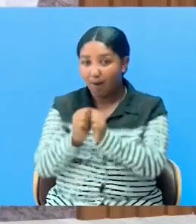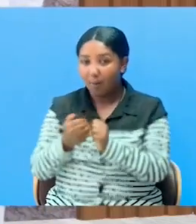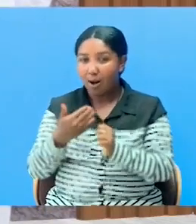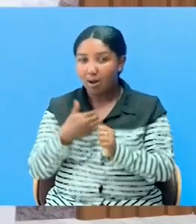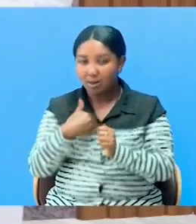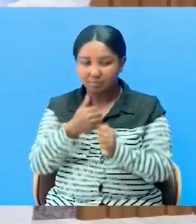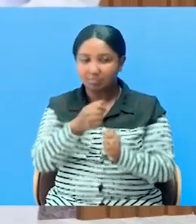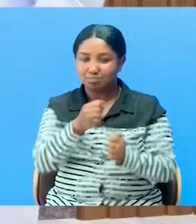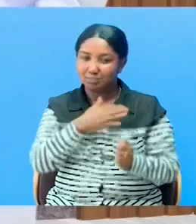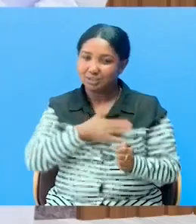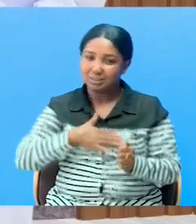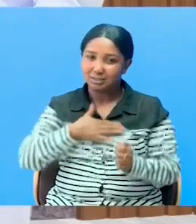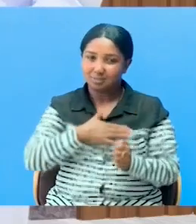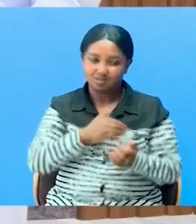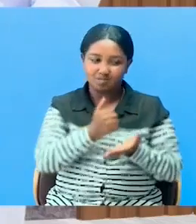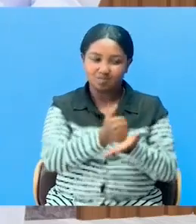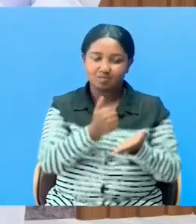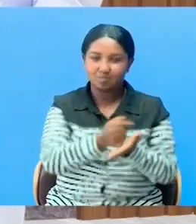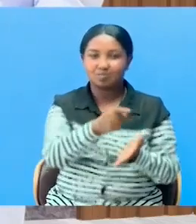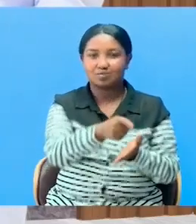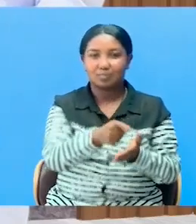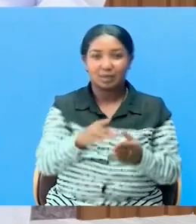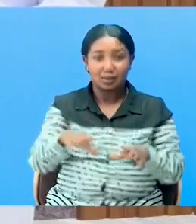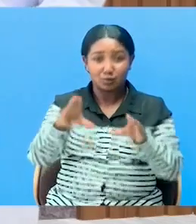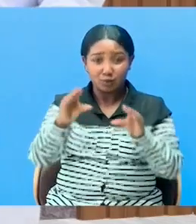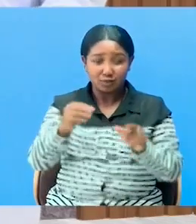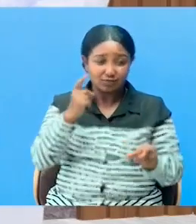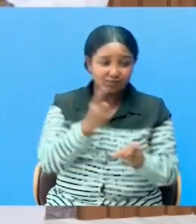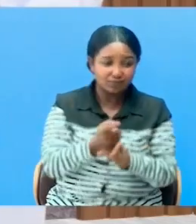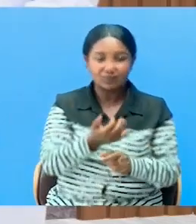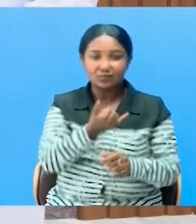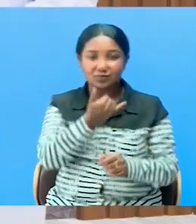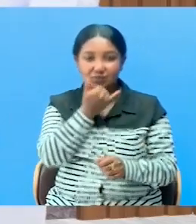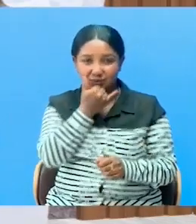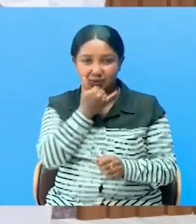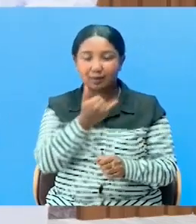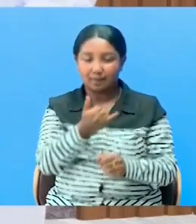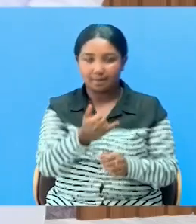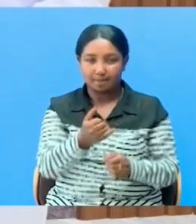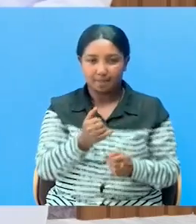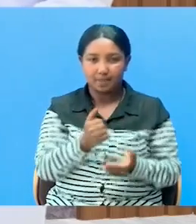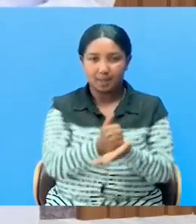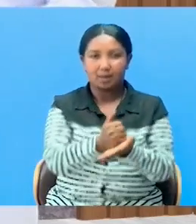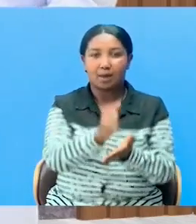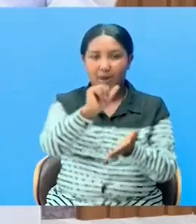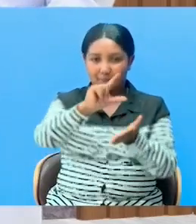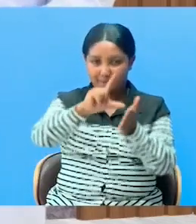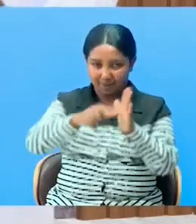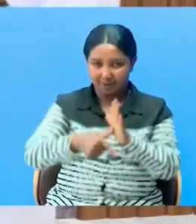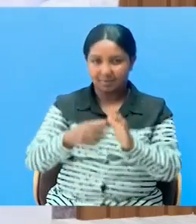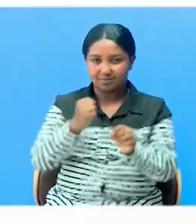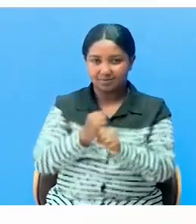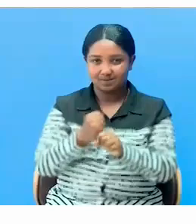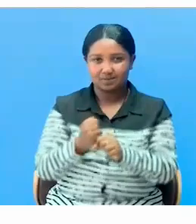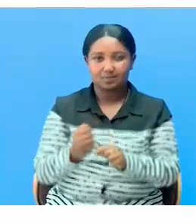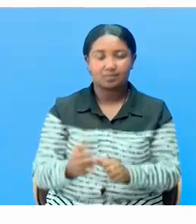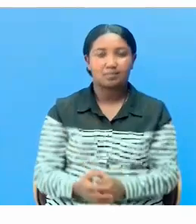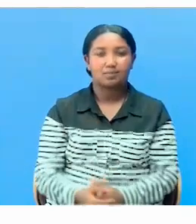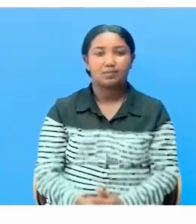the students, check whether the students do this activity or not. You have 1 minute to do this one.